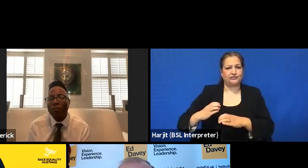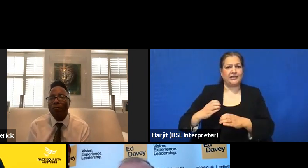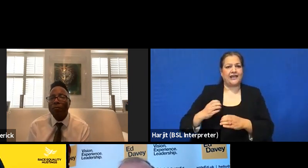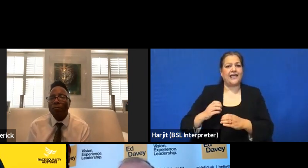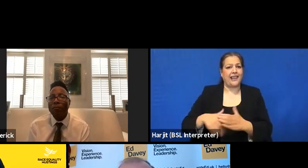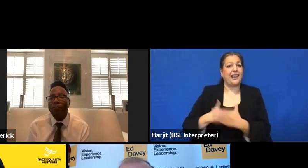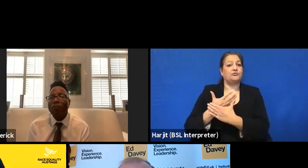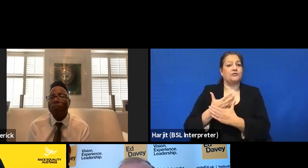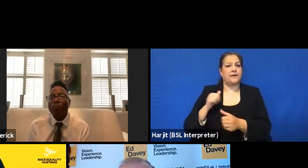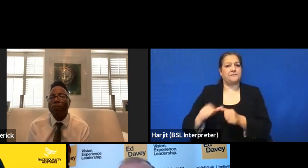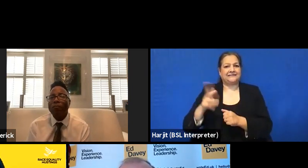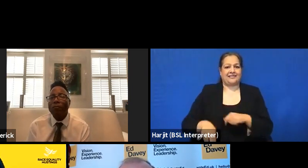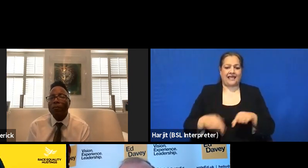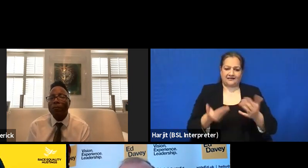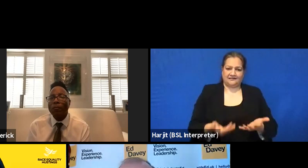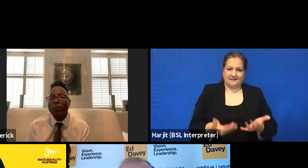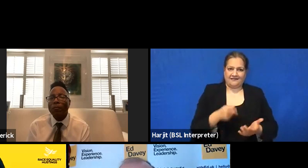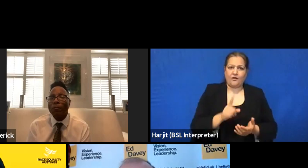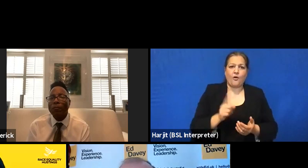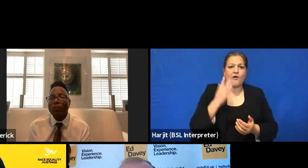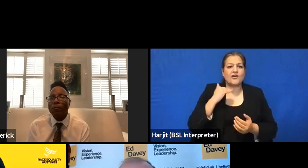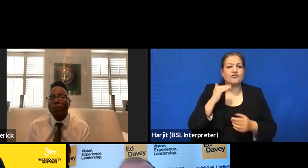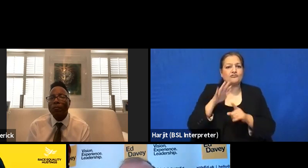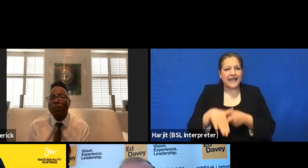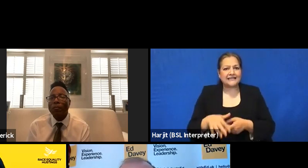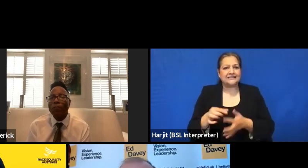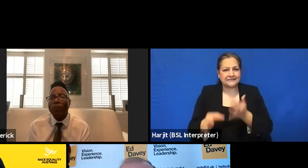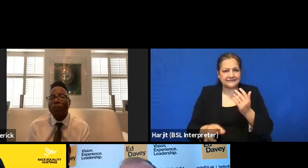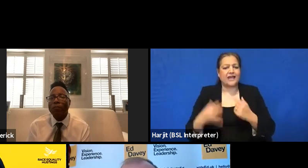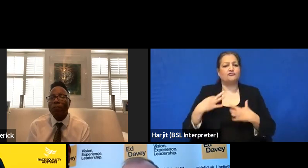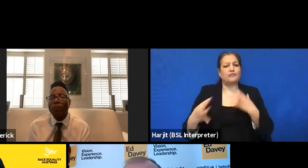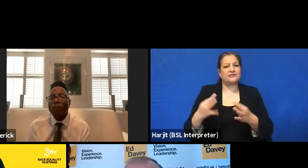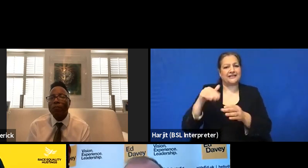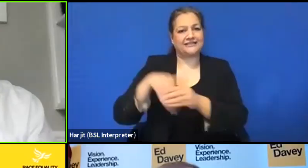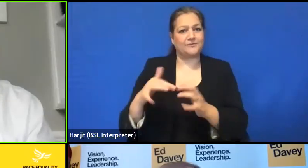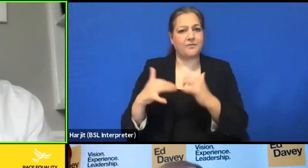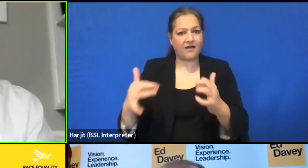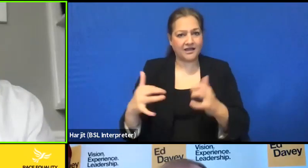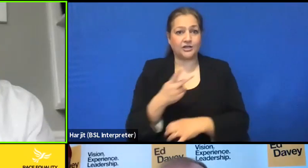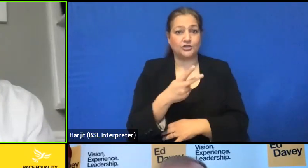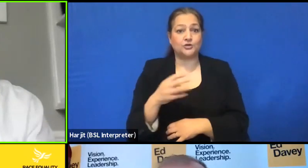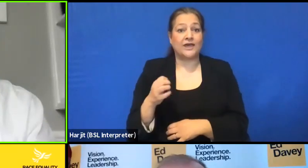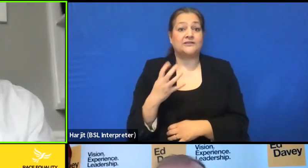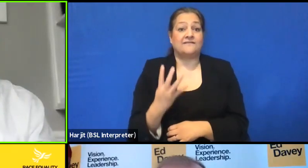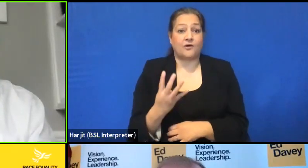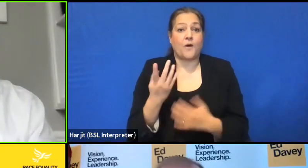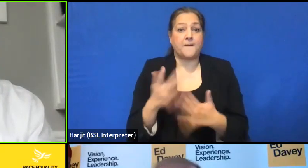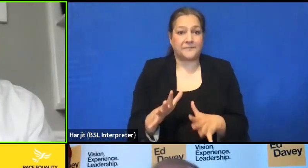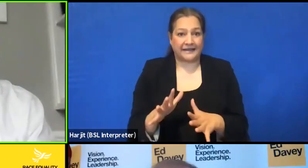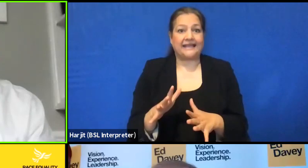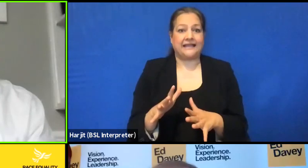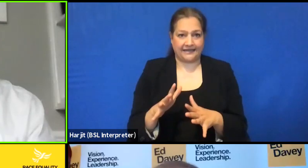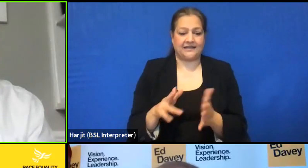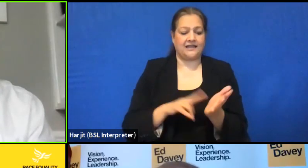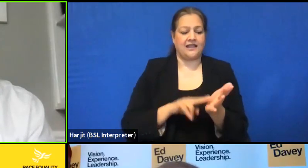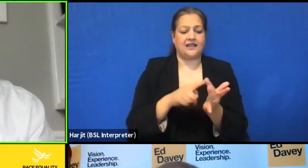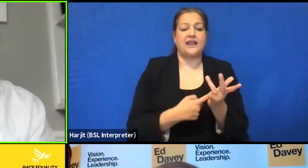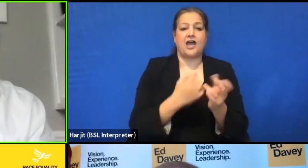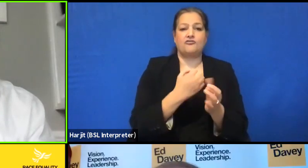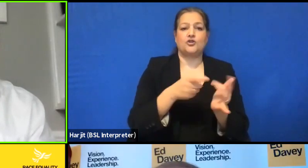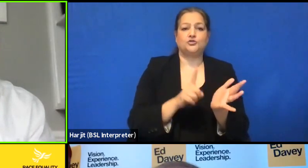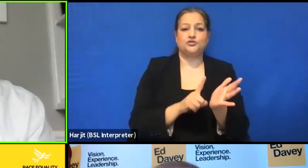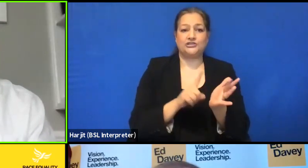race representation in Parliament. So it was 2004 before we had a successor to Naoroji in the 21st